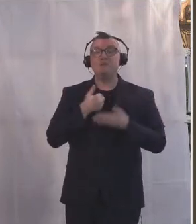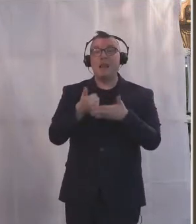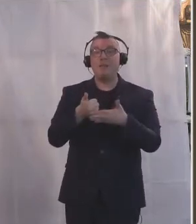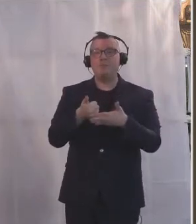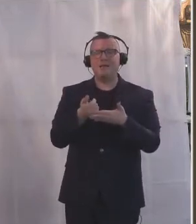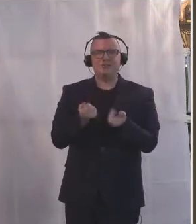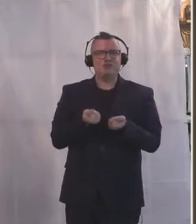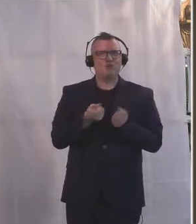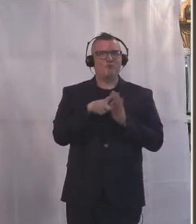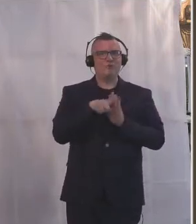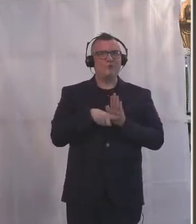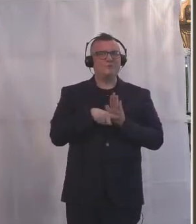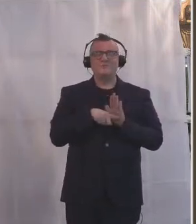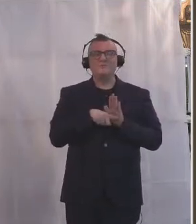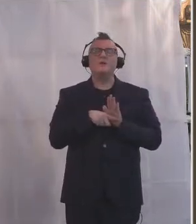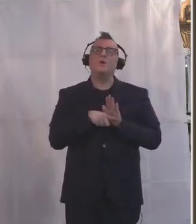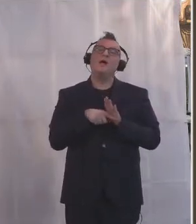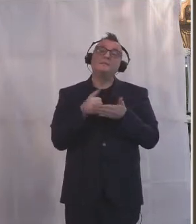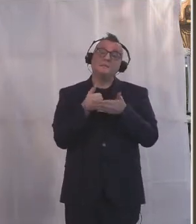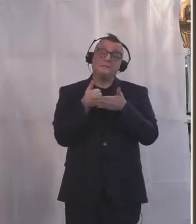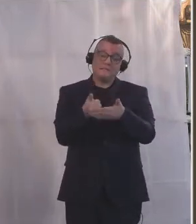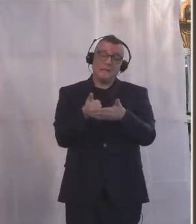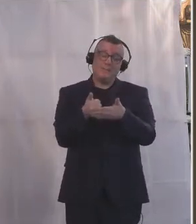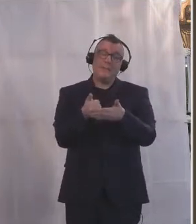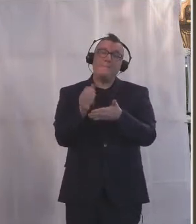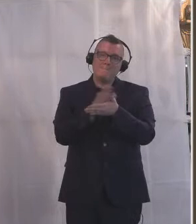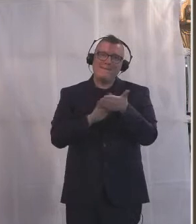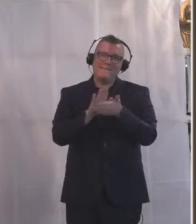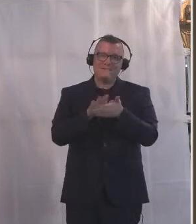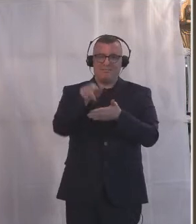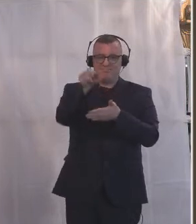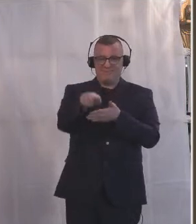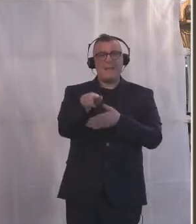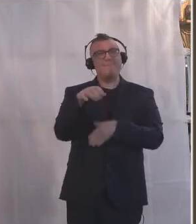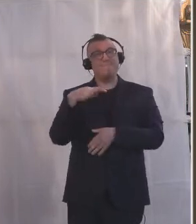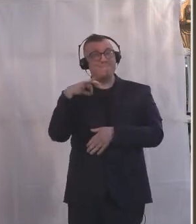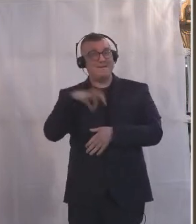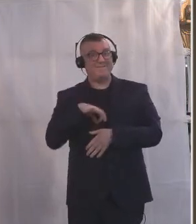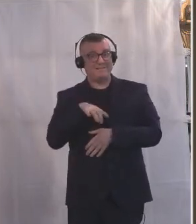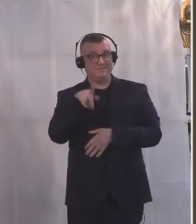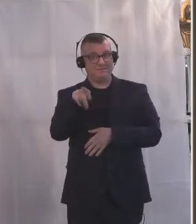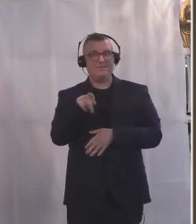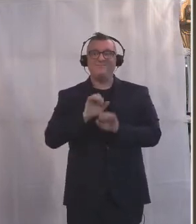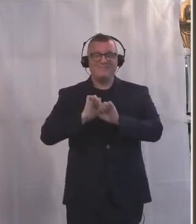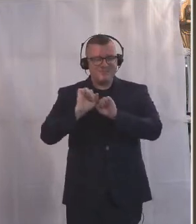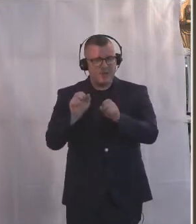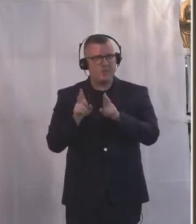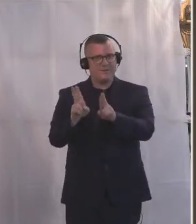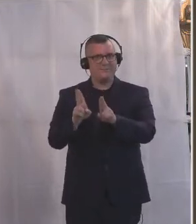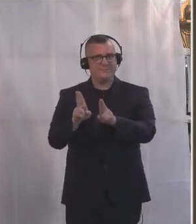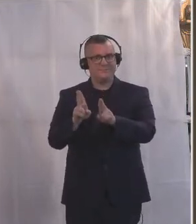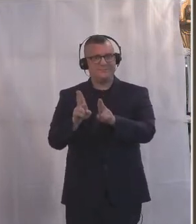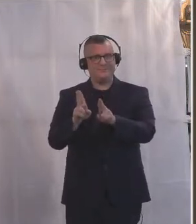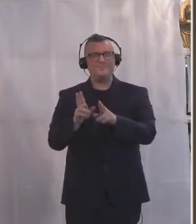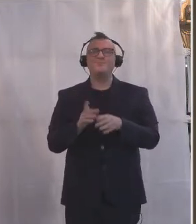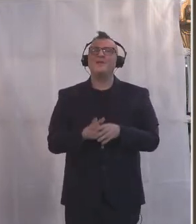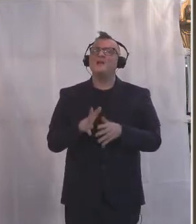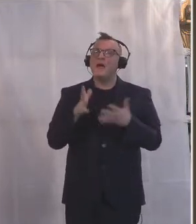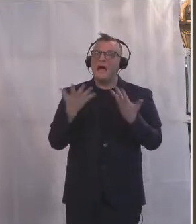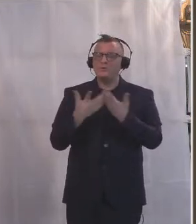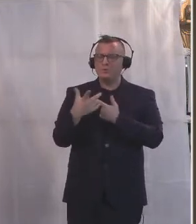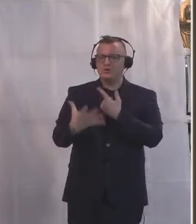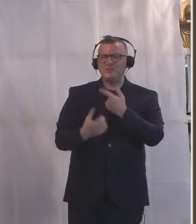terms. Help means to do something that helps somebody else on their terms. And so to do that, you have to